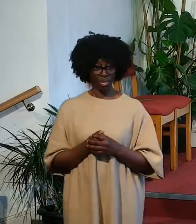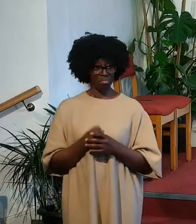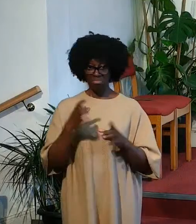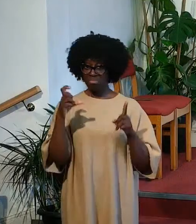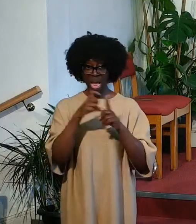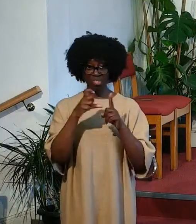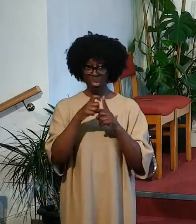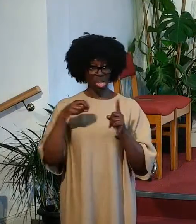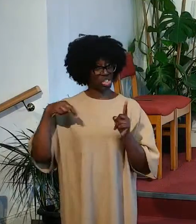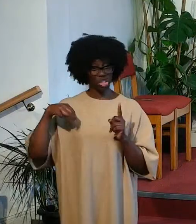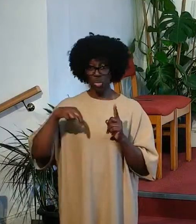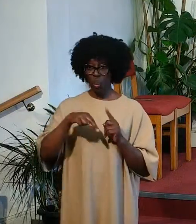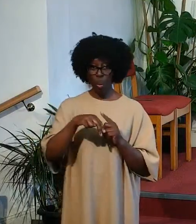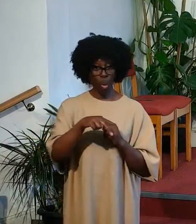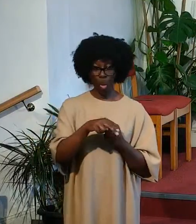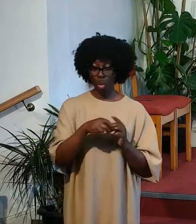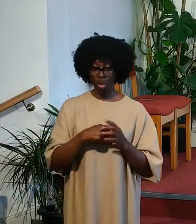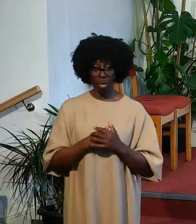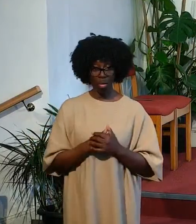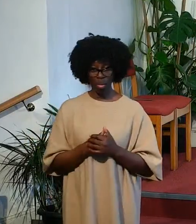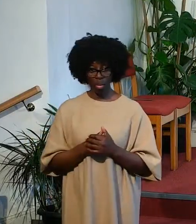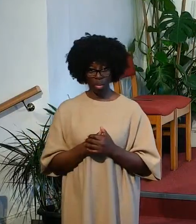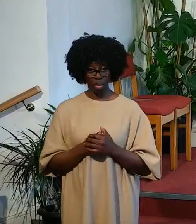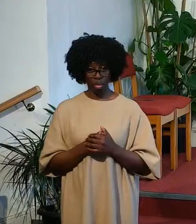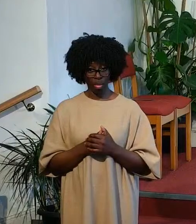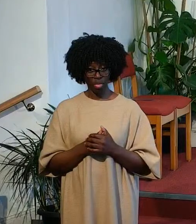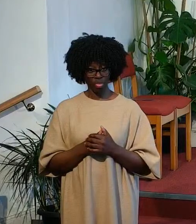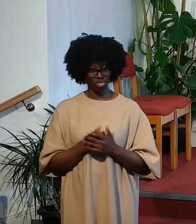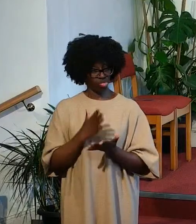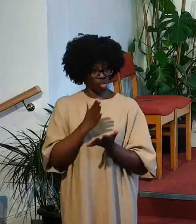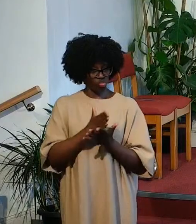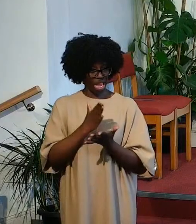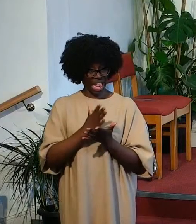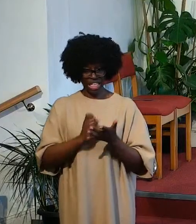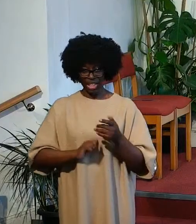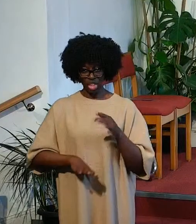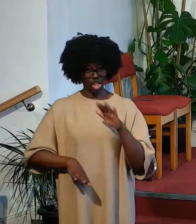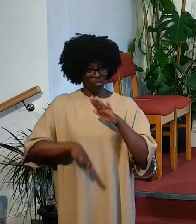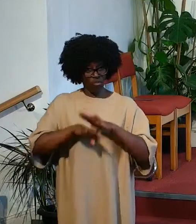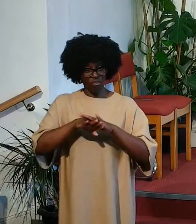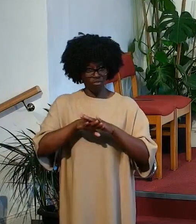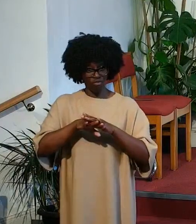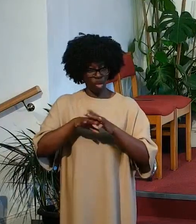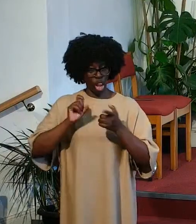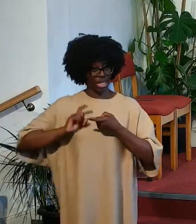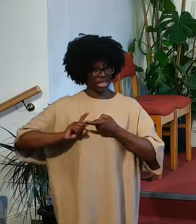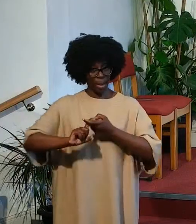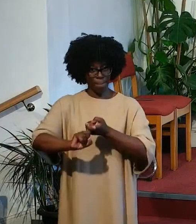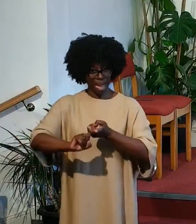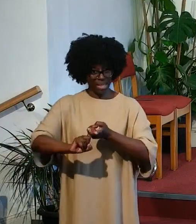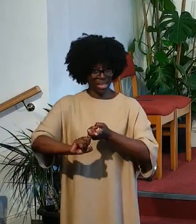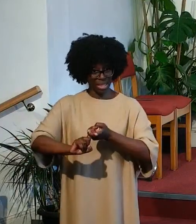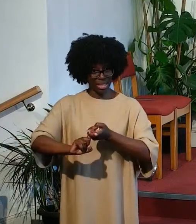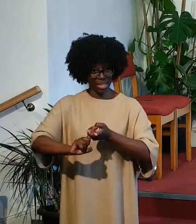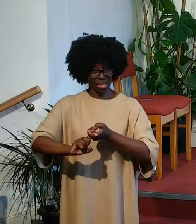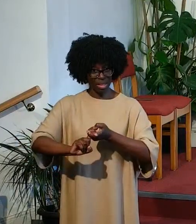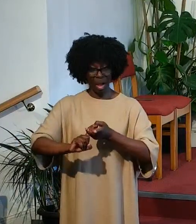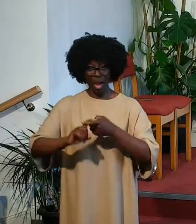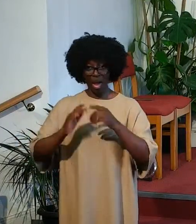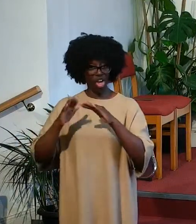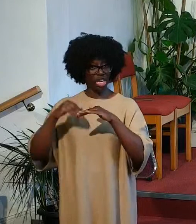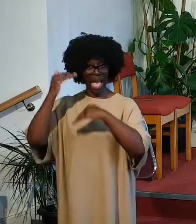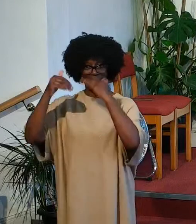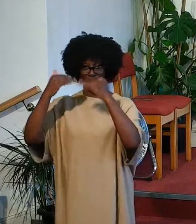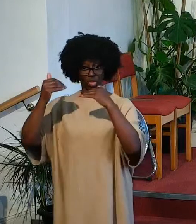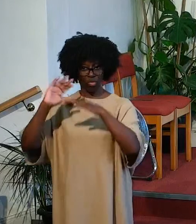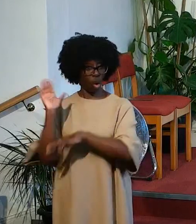walk, so basically she is totally and fully dependent on an adult for